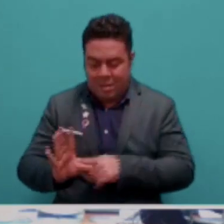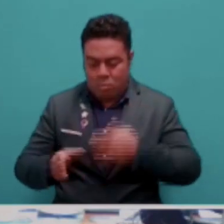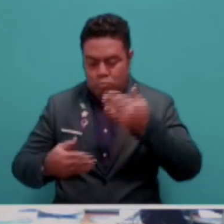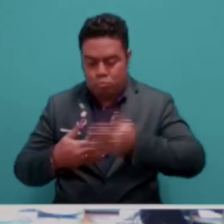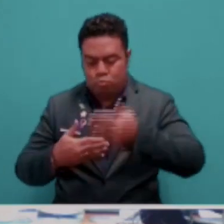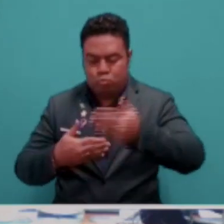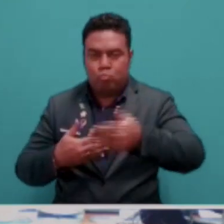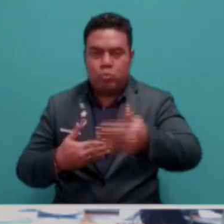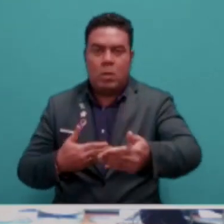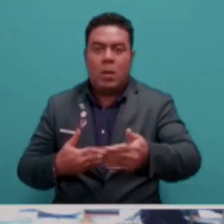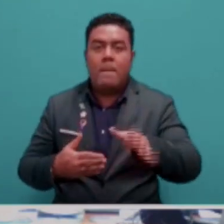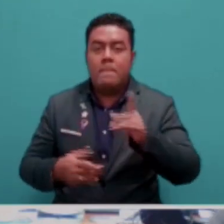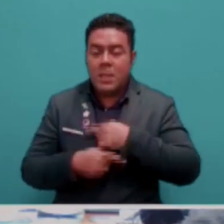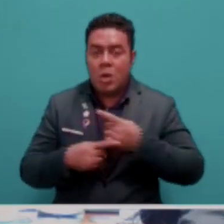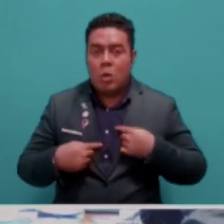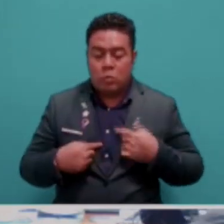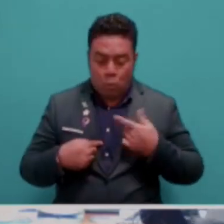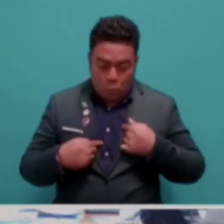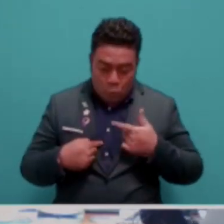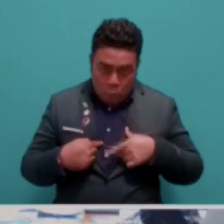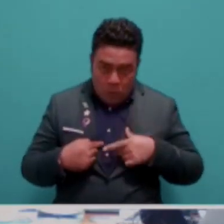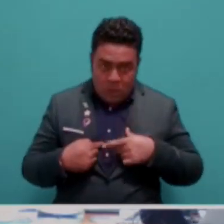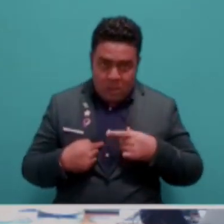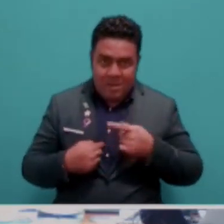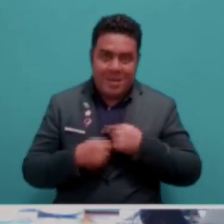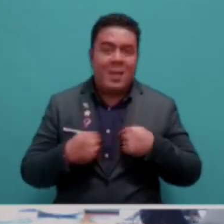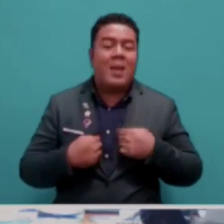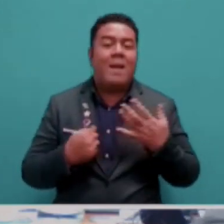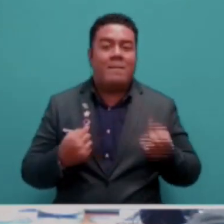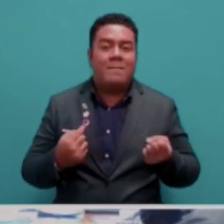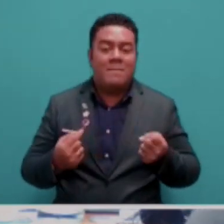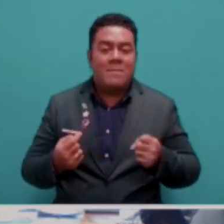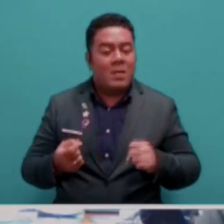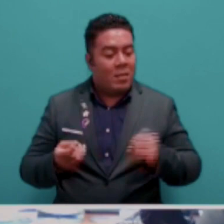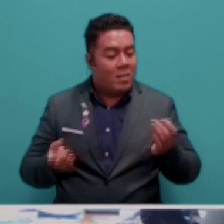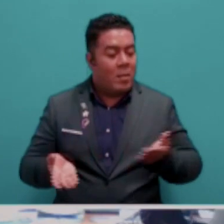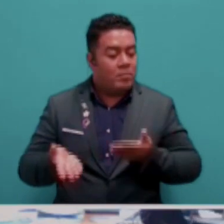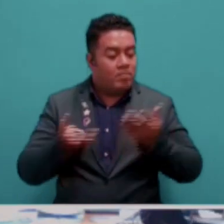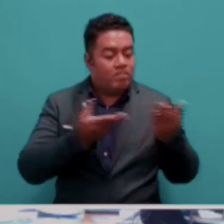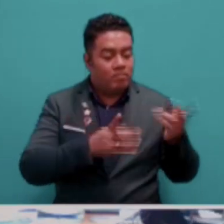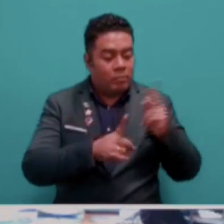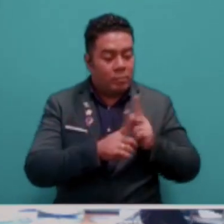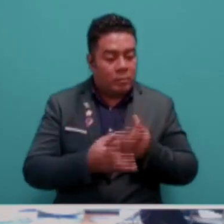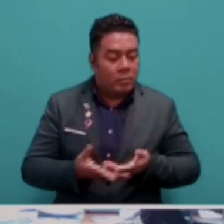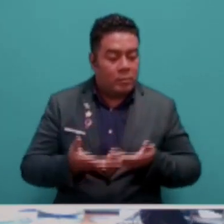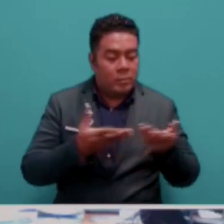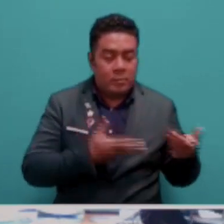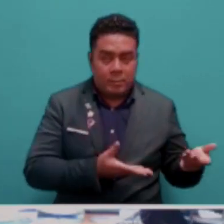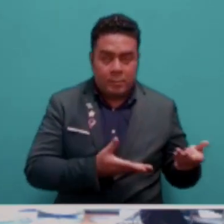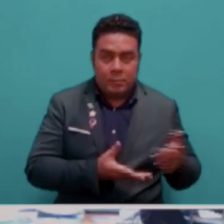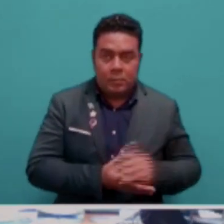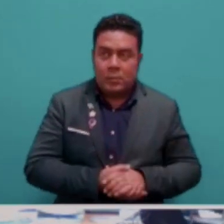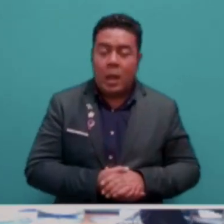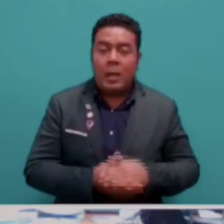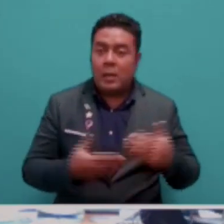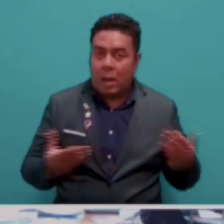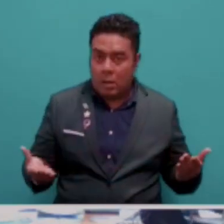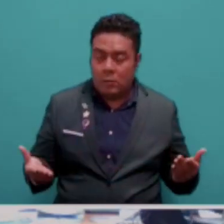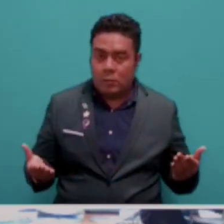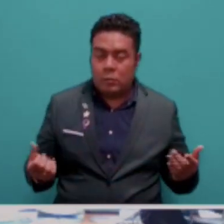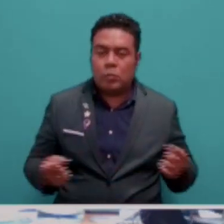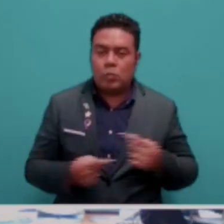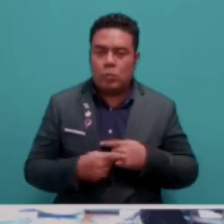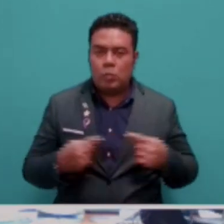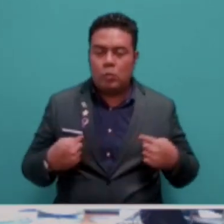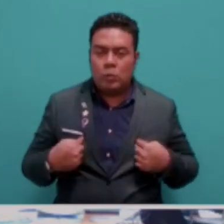Because we have given the mandate to the Emoluments Committee, and yet now we are